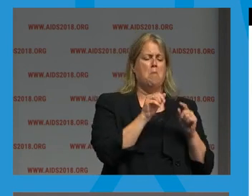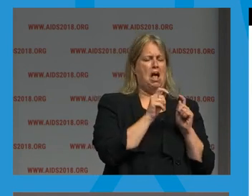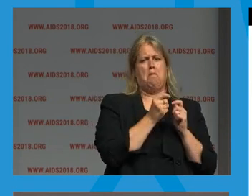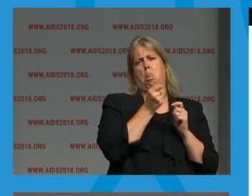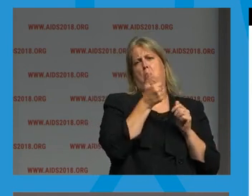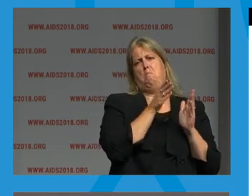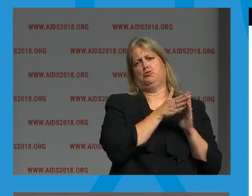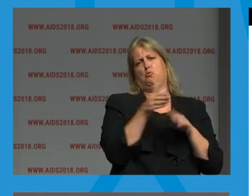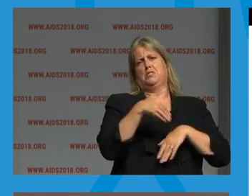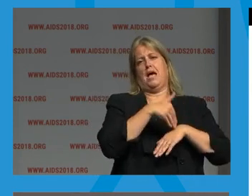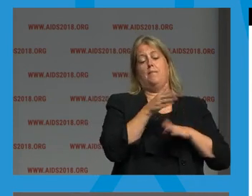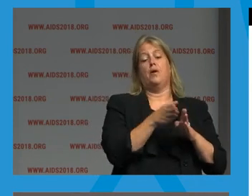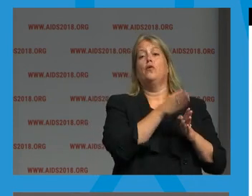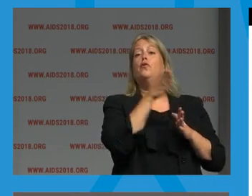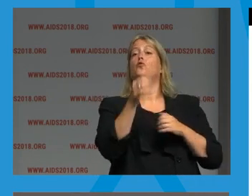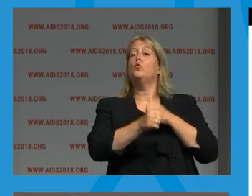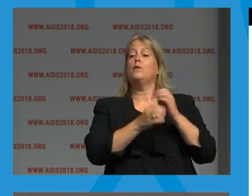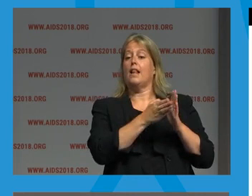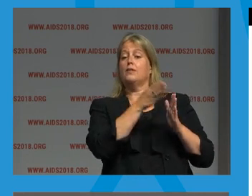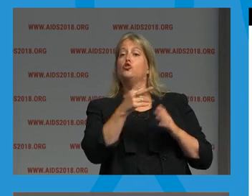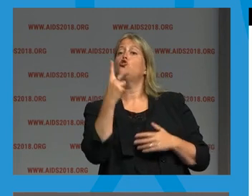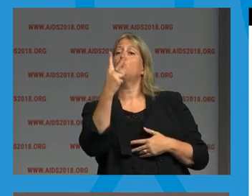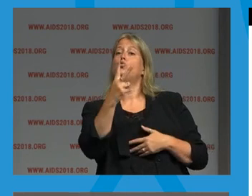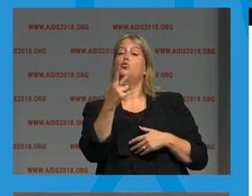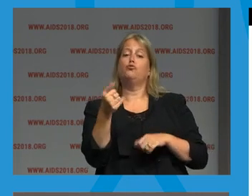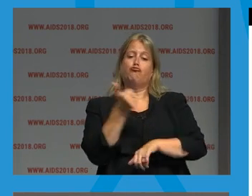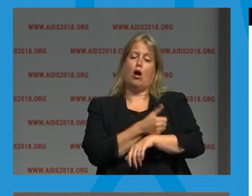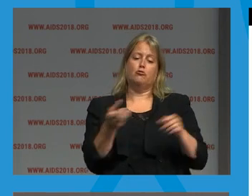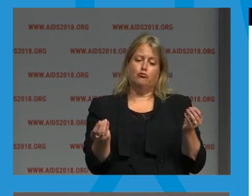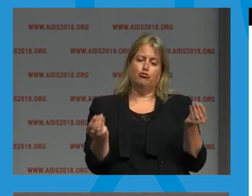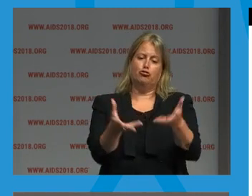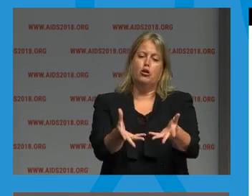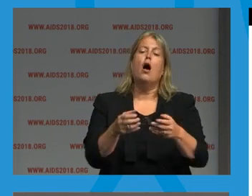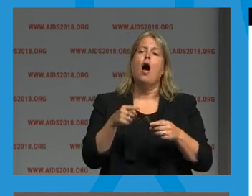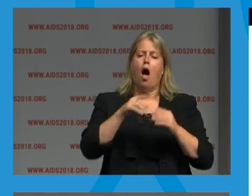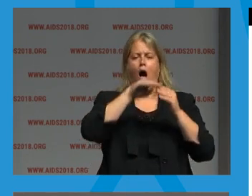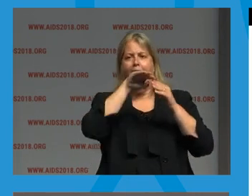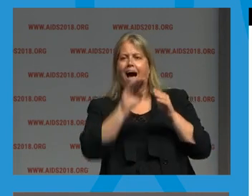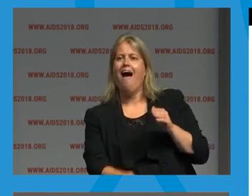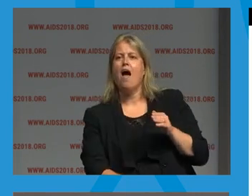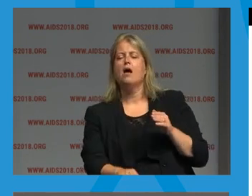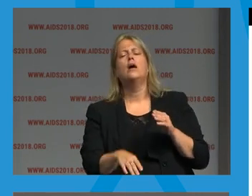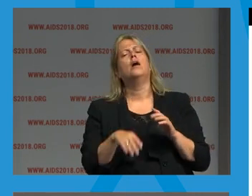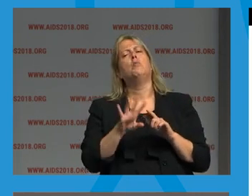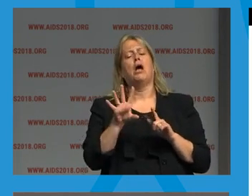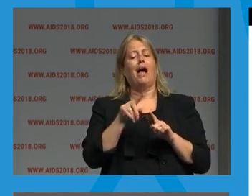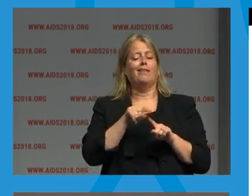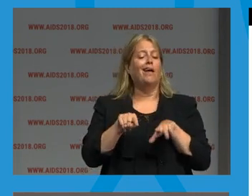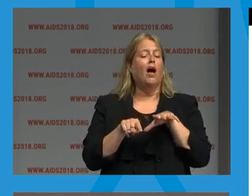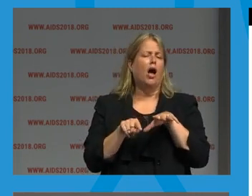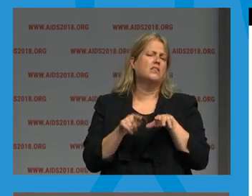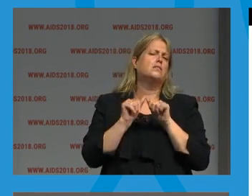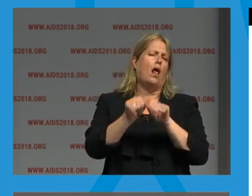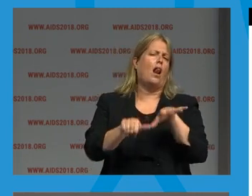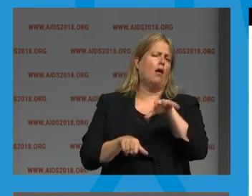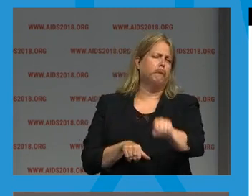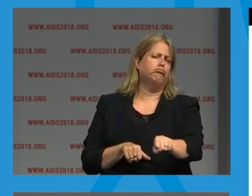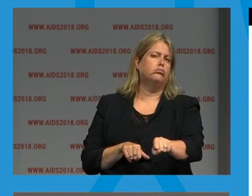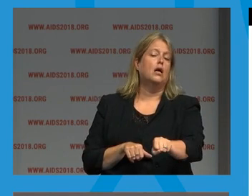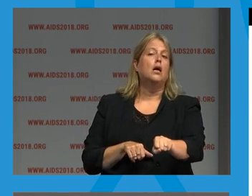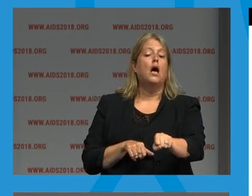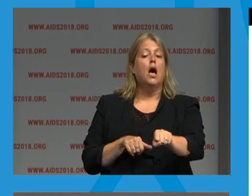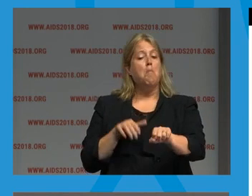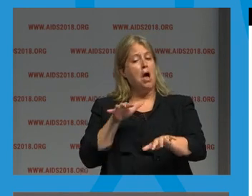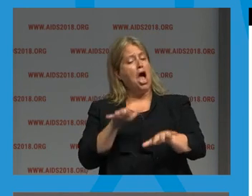few years later, with 2 drugs, we dropped the viral load even greater, certainly not to undetectable, again with